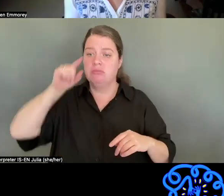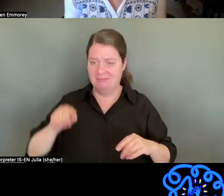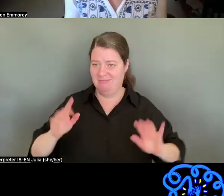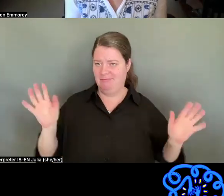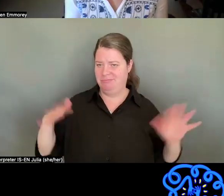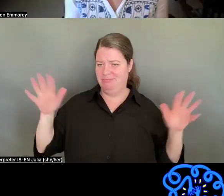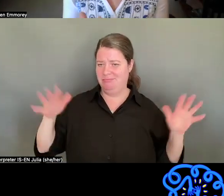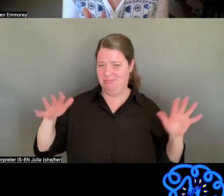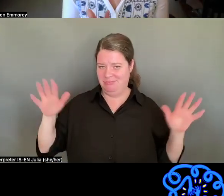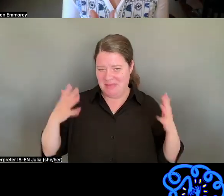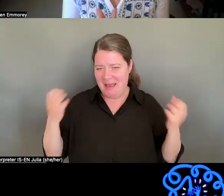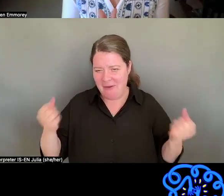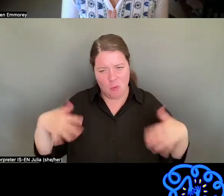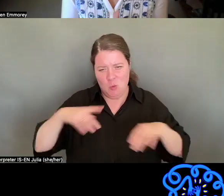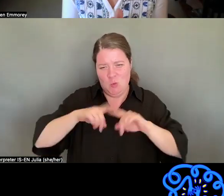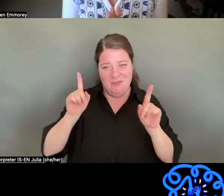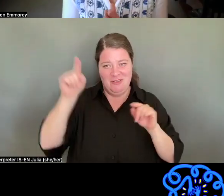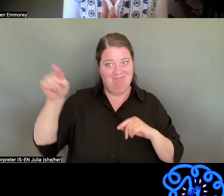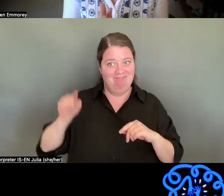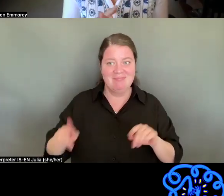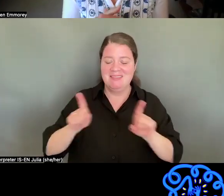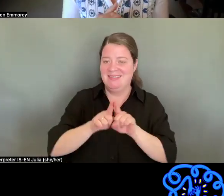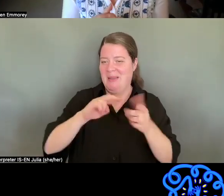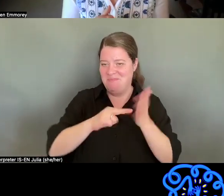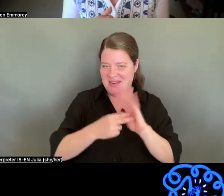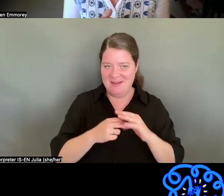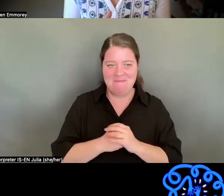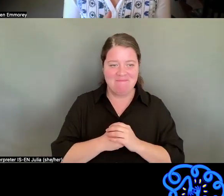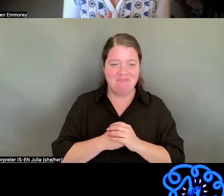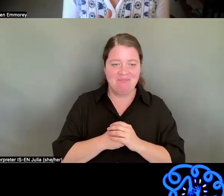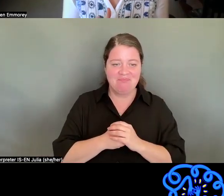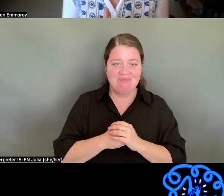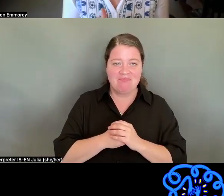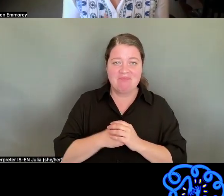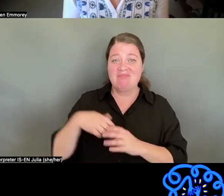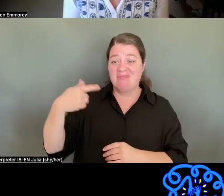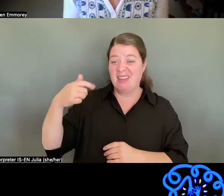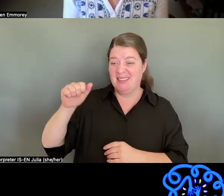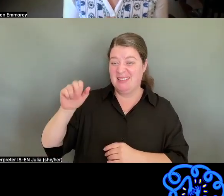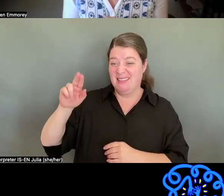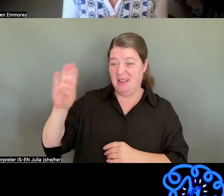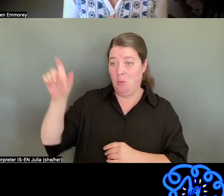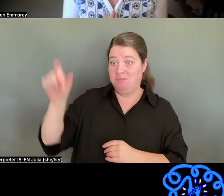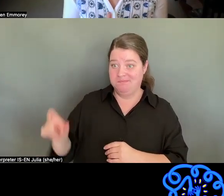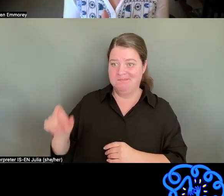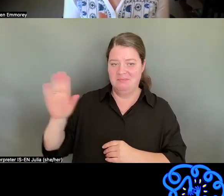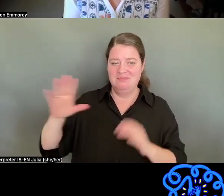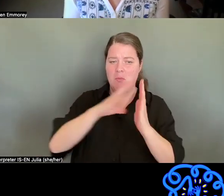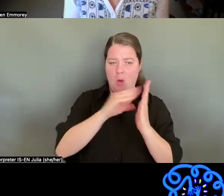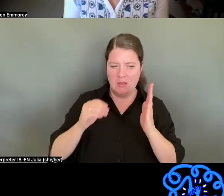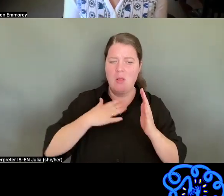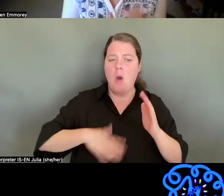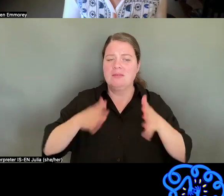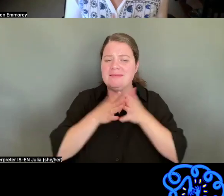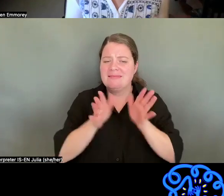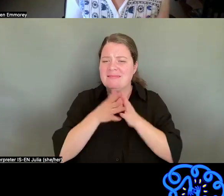the hands. Now, Sarah's model was a model to explain the patterns of iconicity that